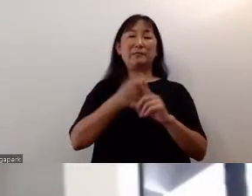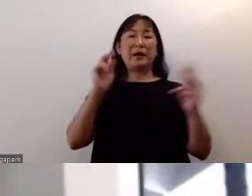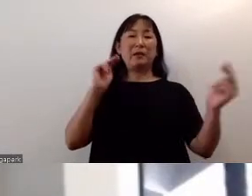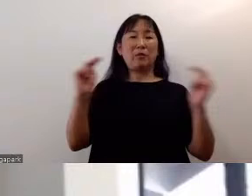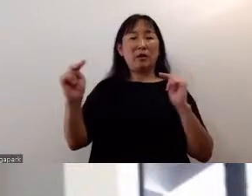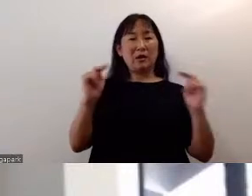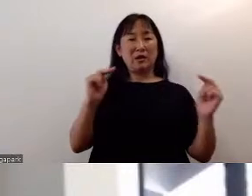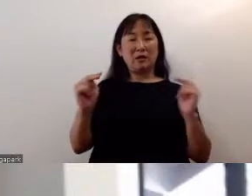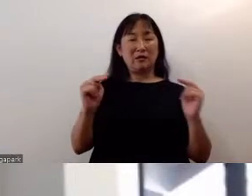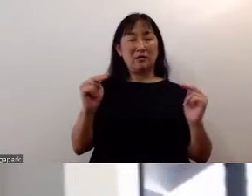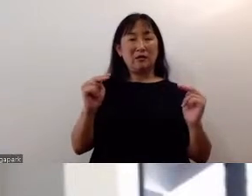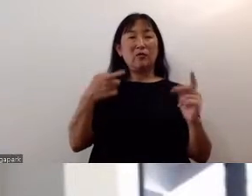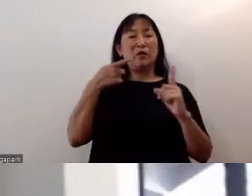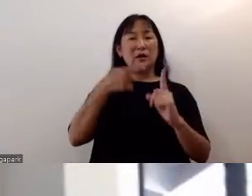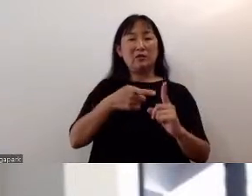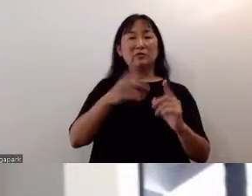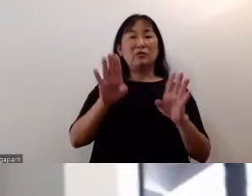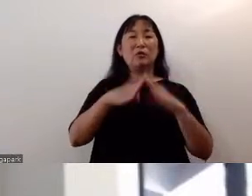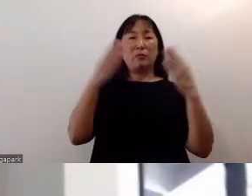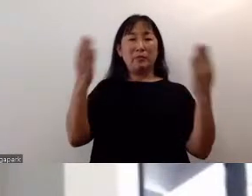reopening.